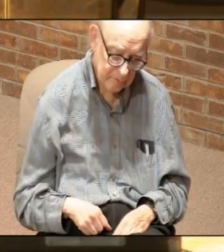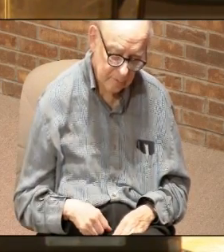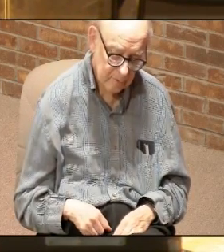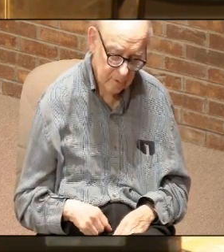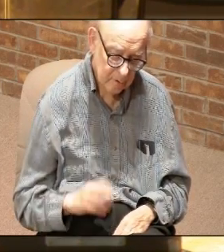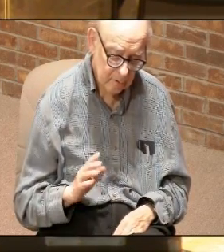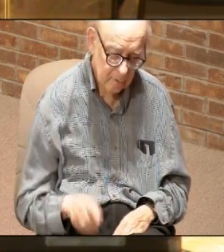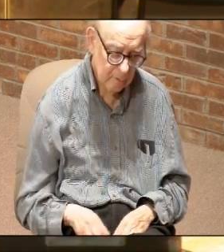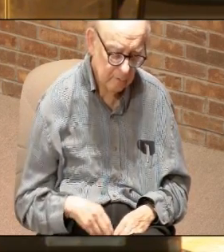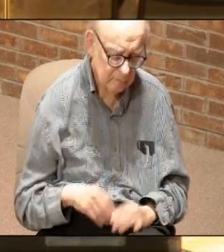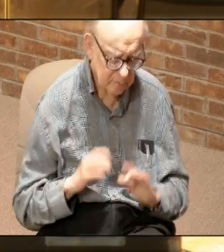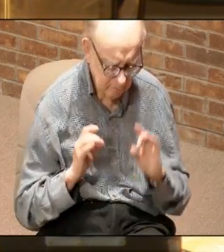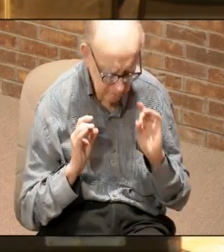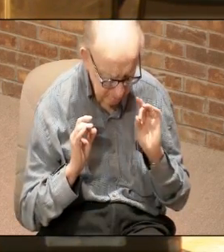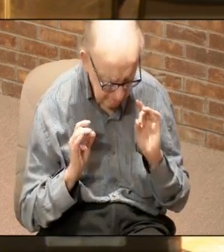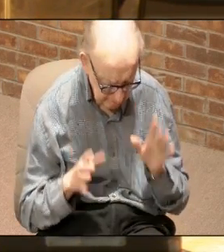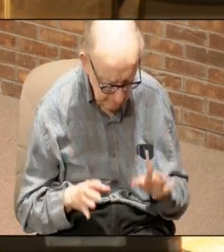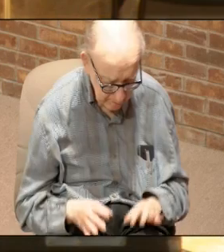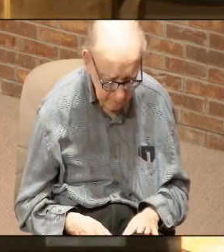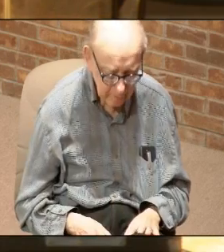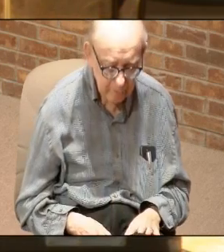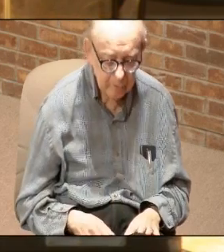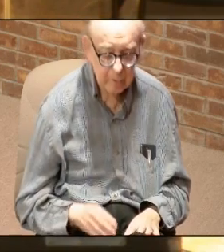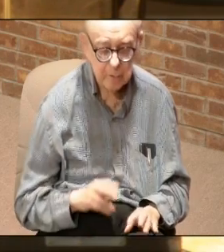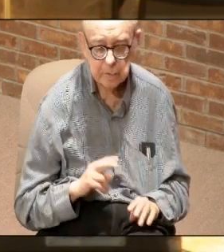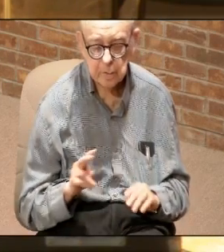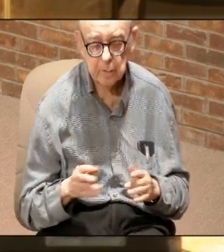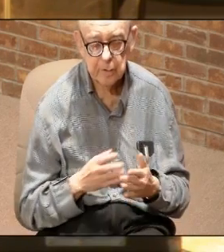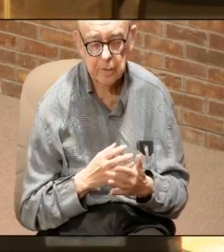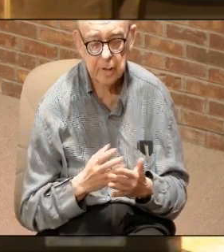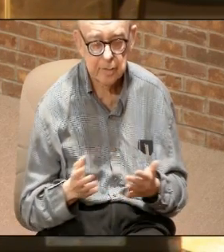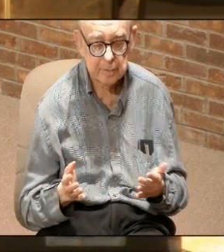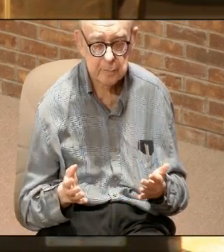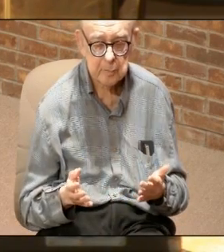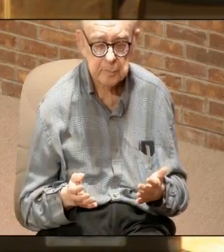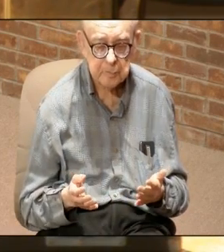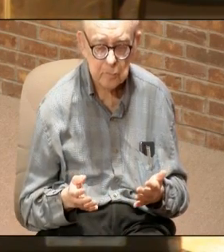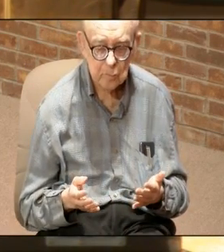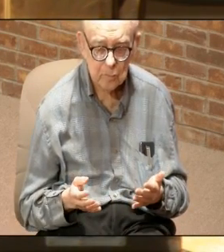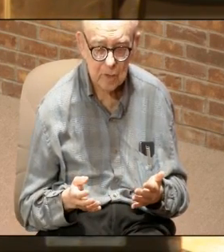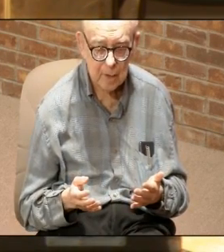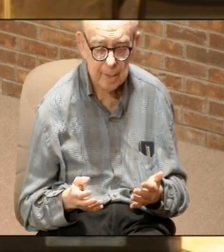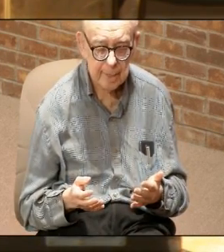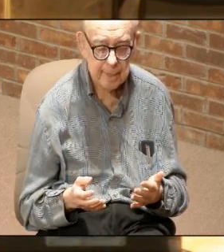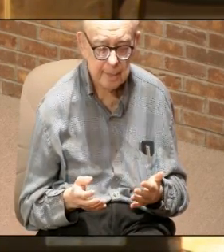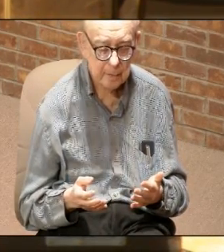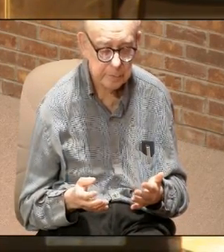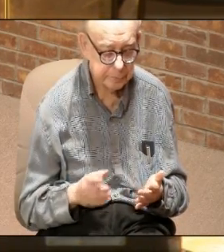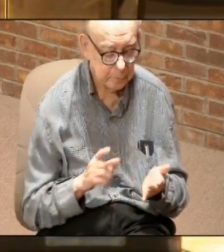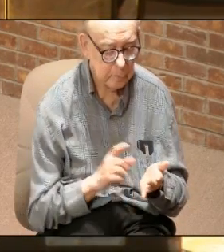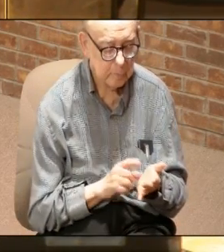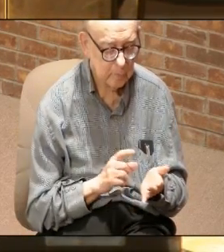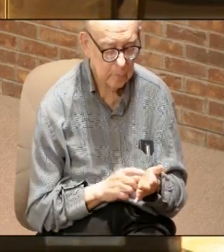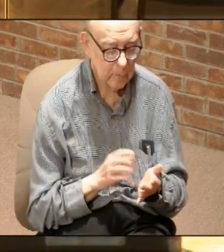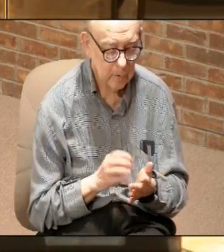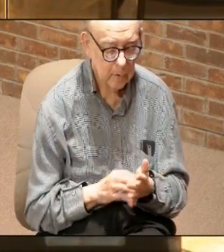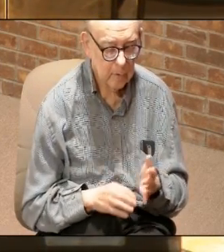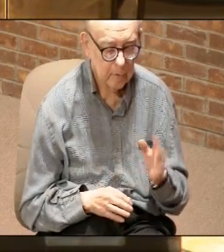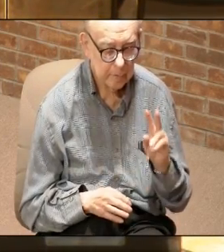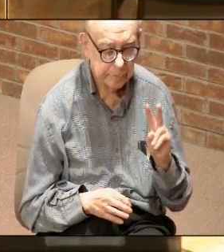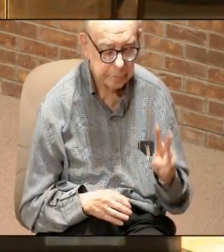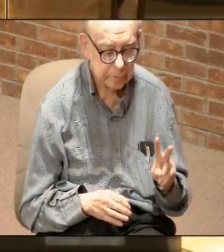And we're going to be miserable in looking at all of this. In Luke, the 2nd